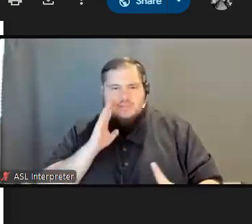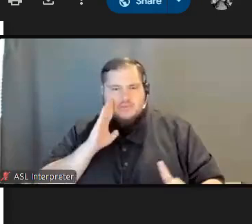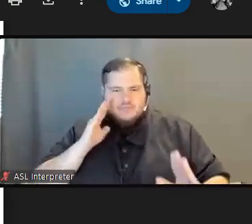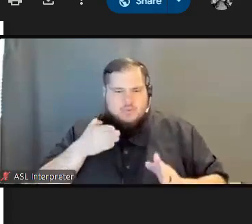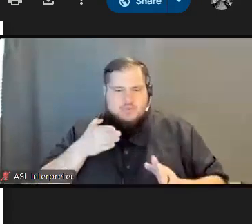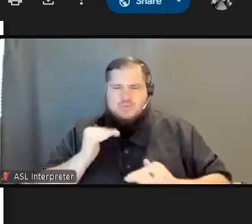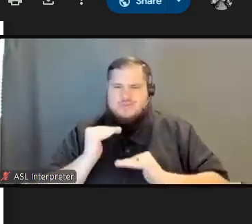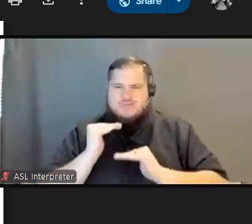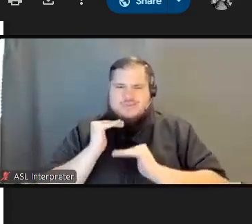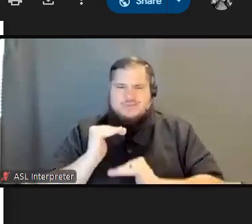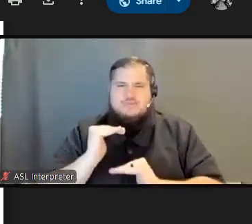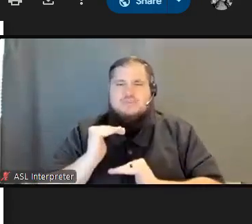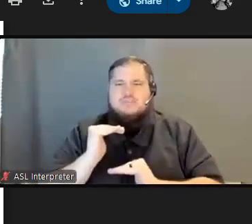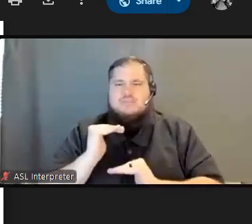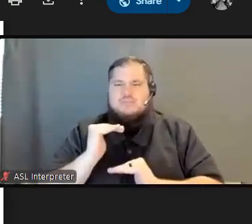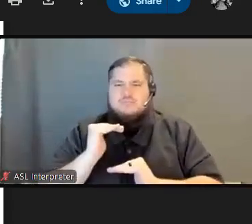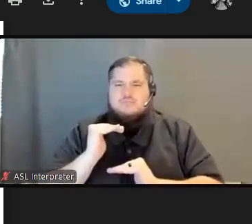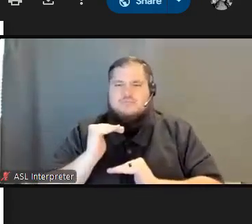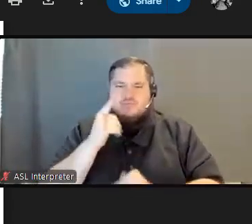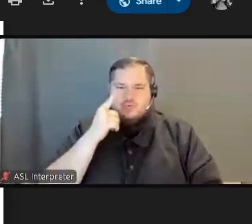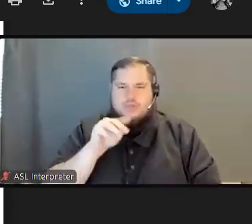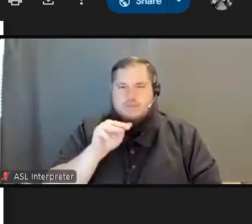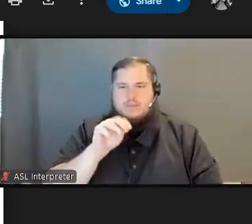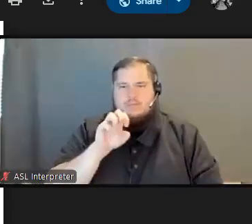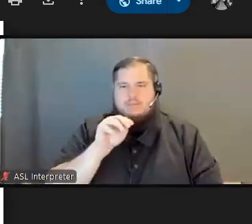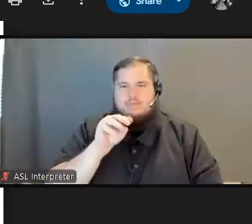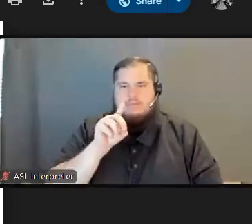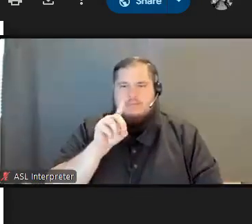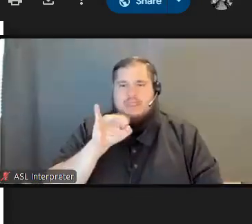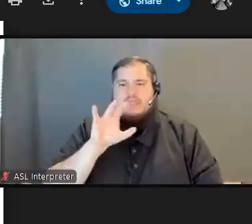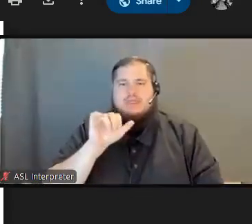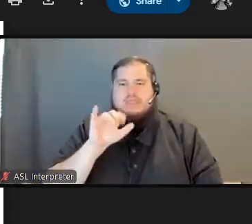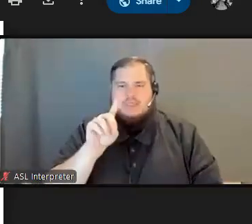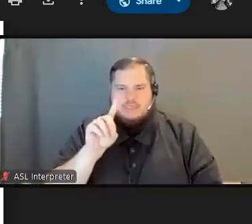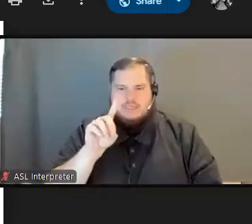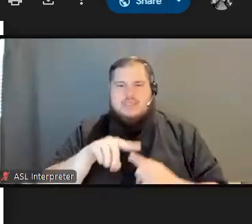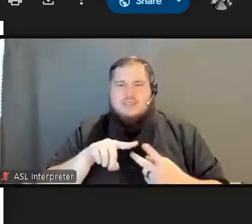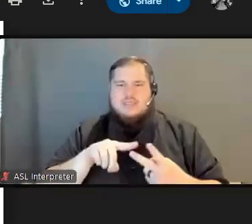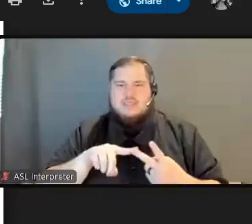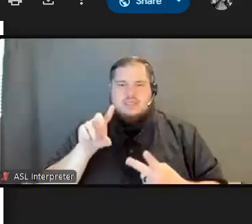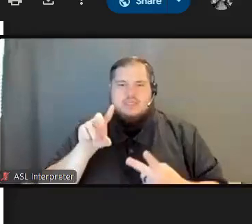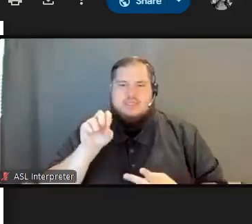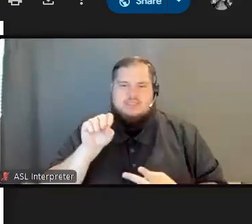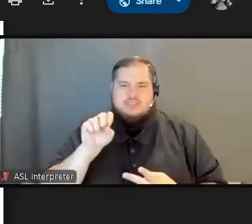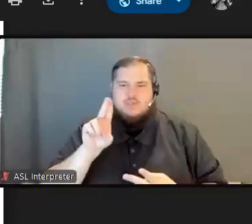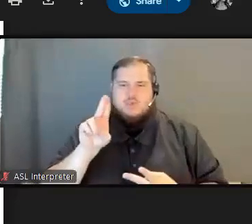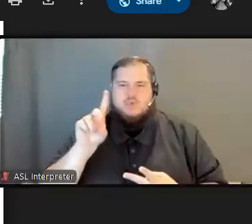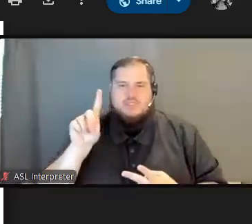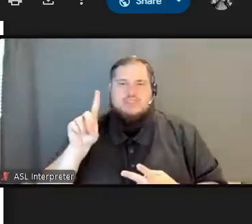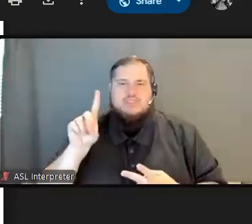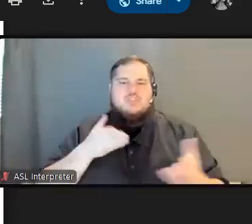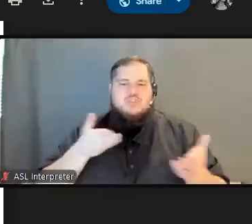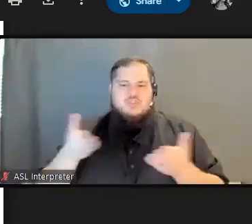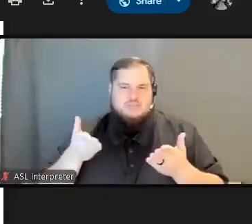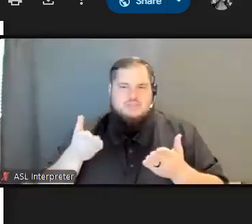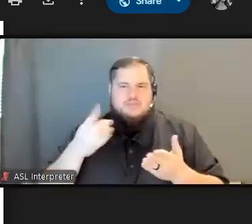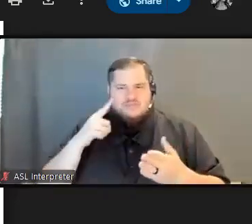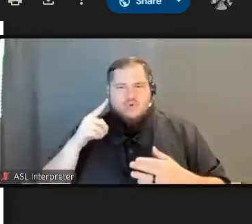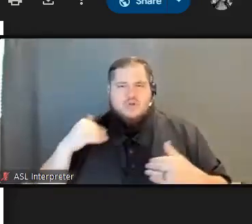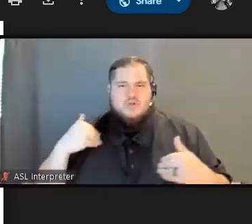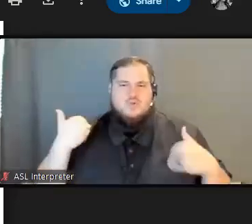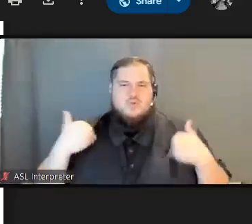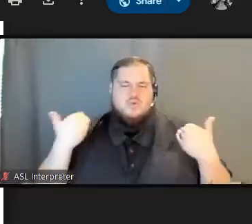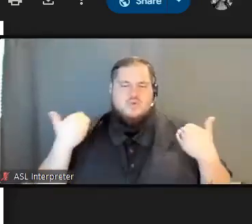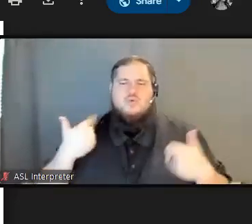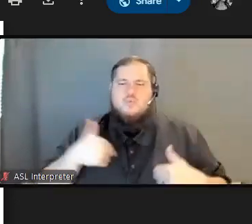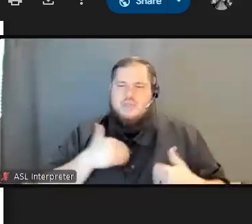limited resources for Medicaid and for youth and SUD services. For youth, we have very little that